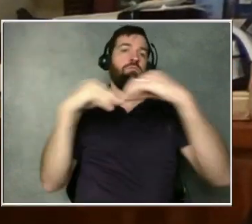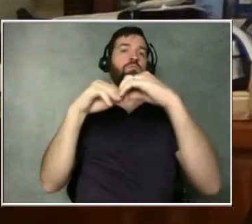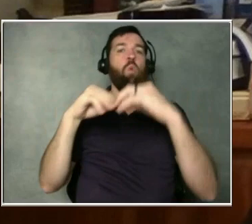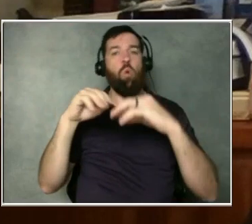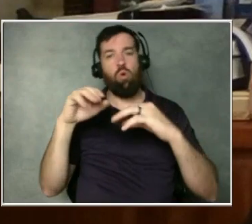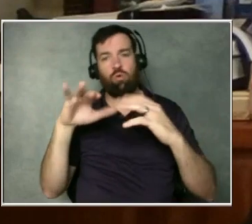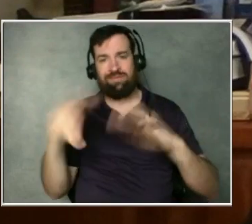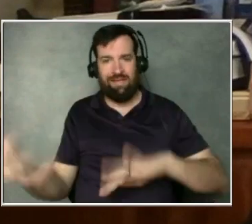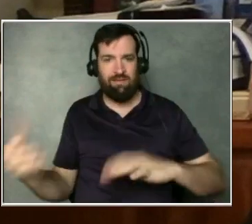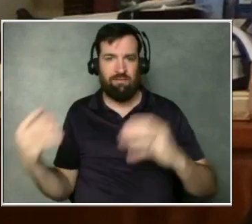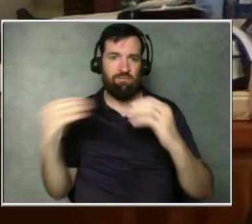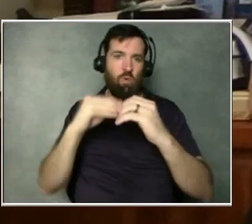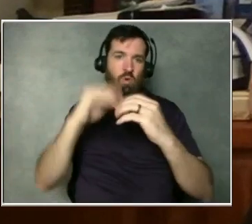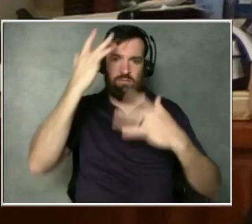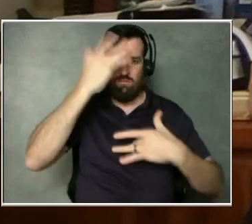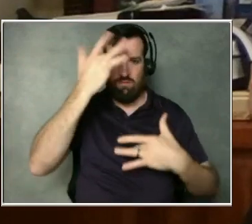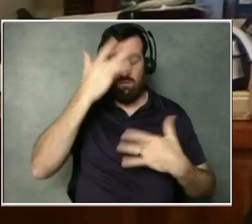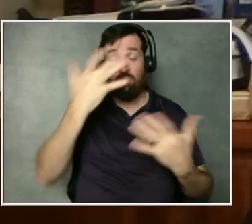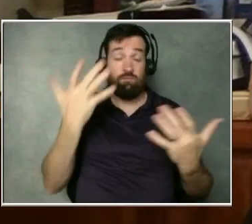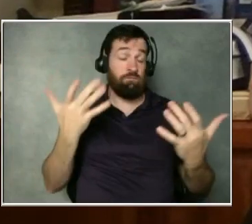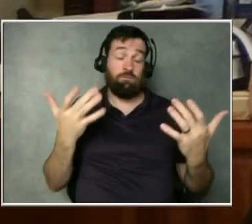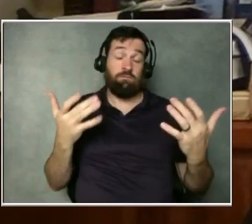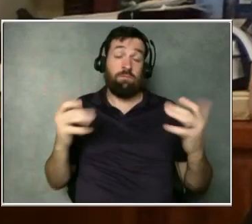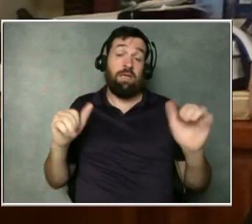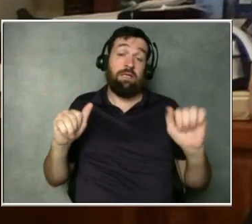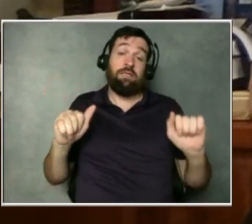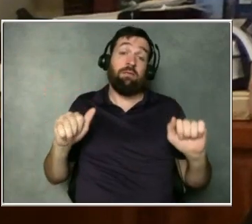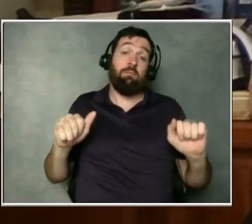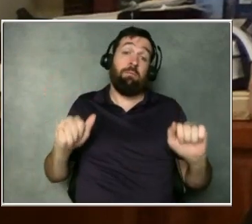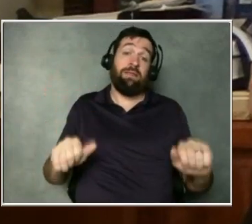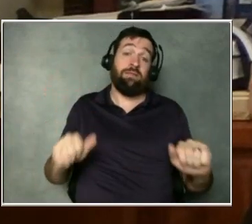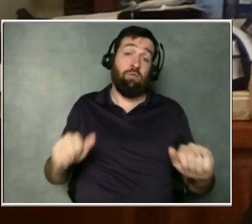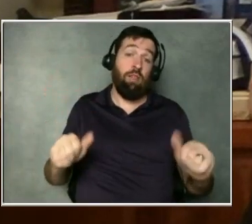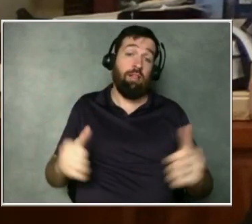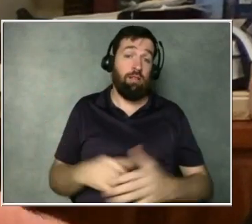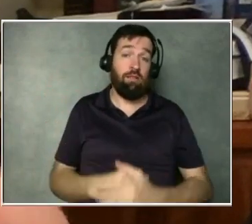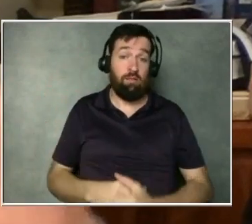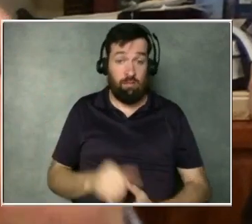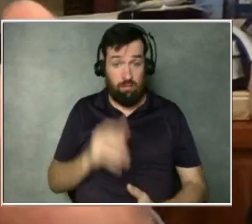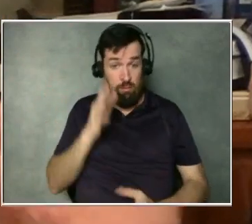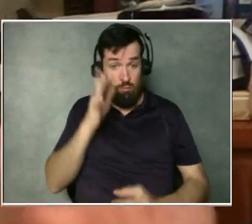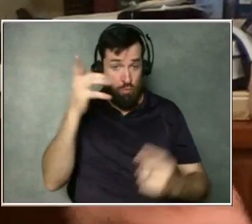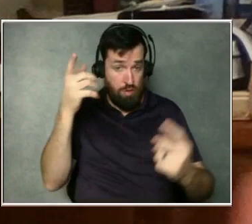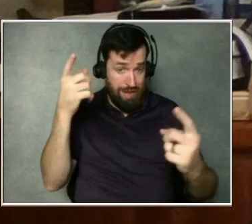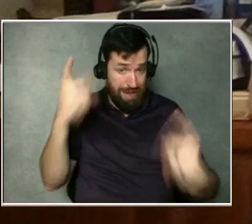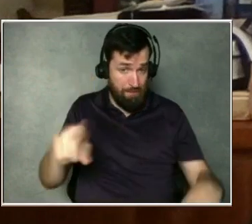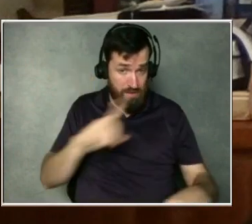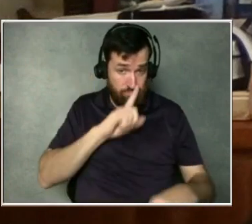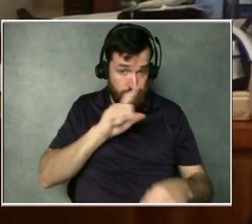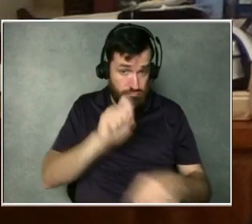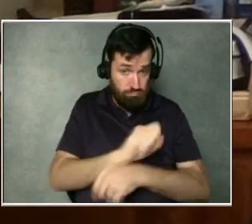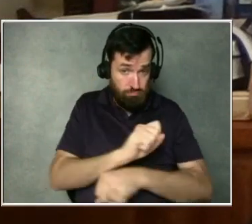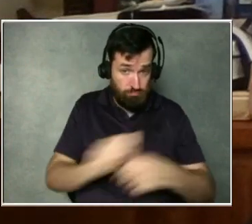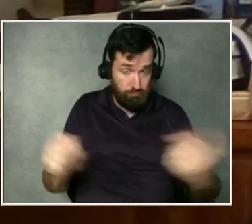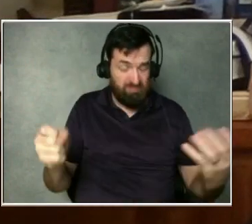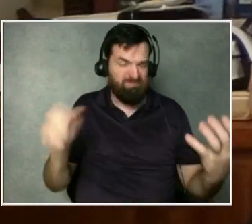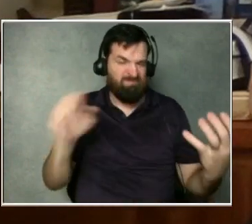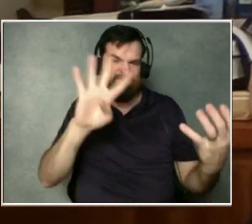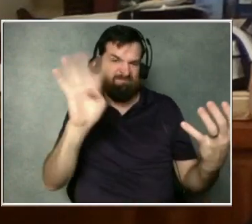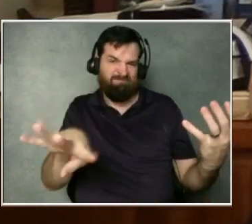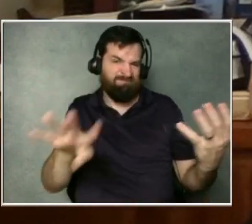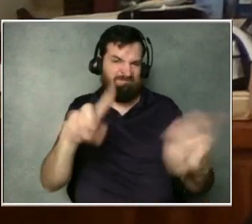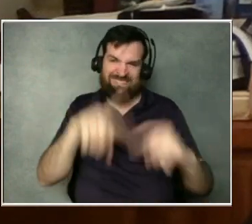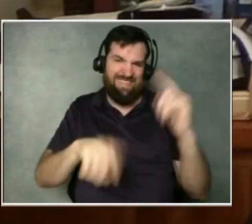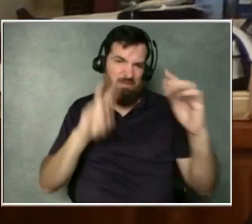deaths. That's an entirely plausible scenario. Will it happen? We don't know. We cannot predict